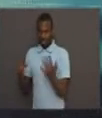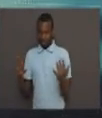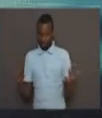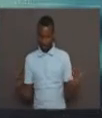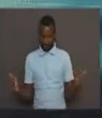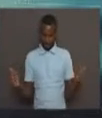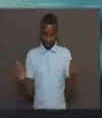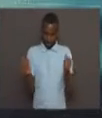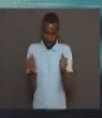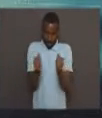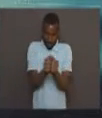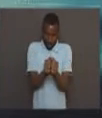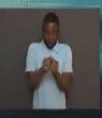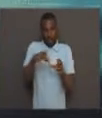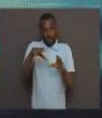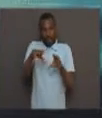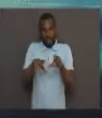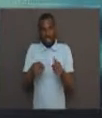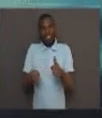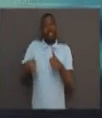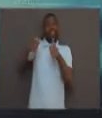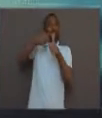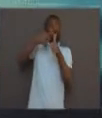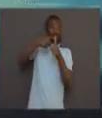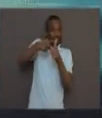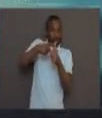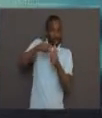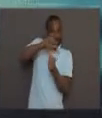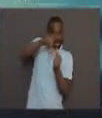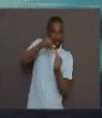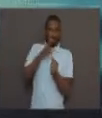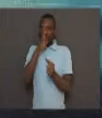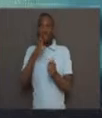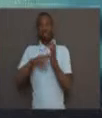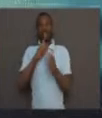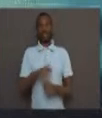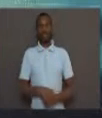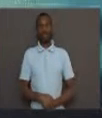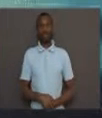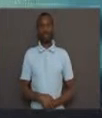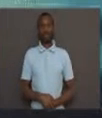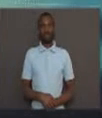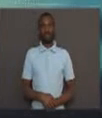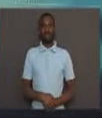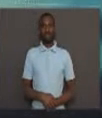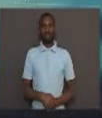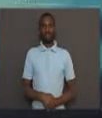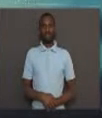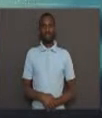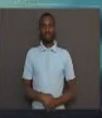Along with the ratio of protons to neutrons in the